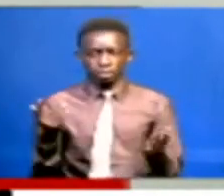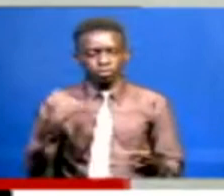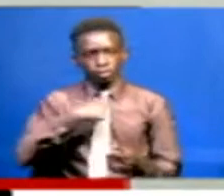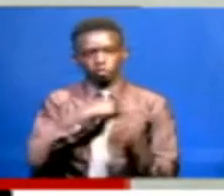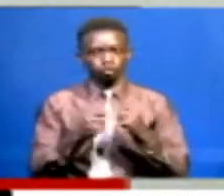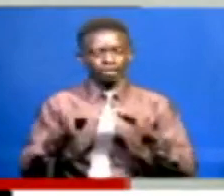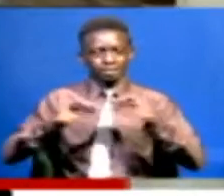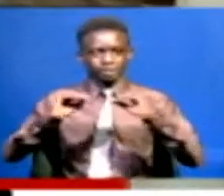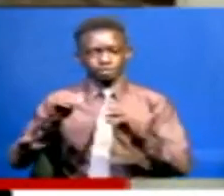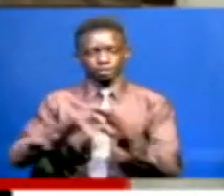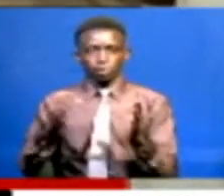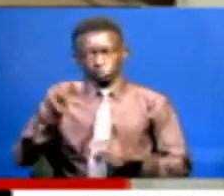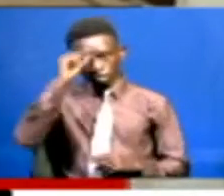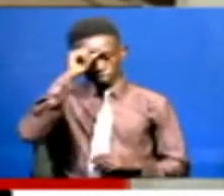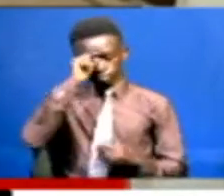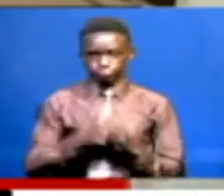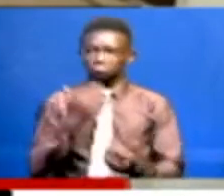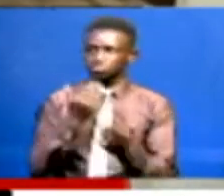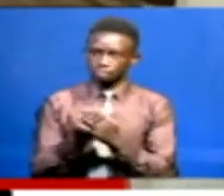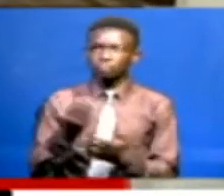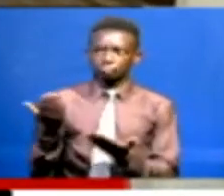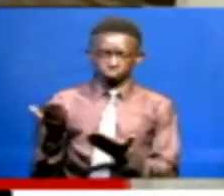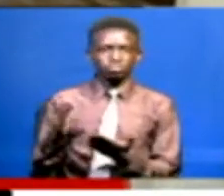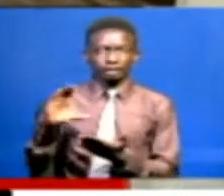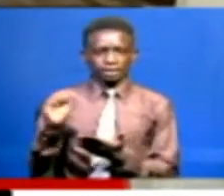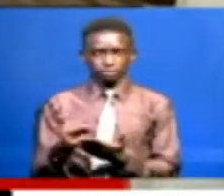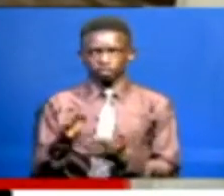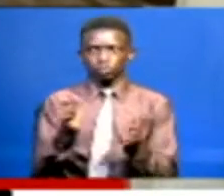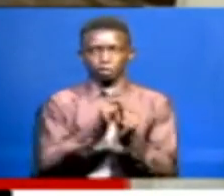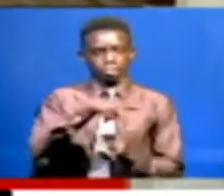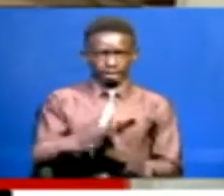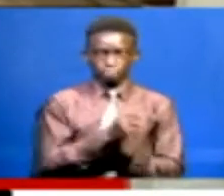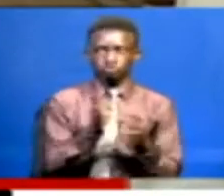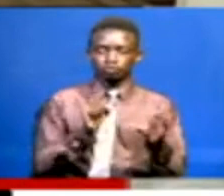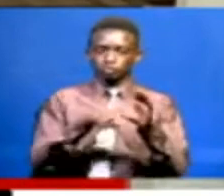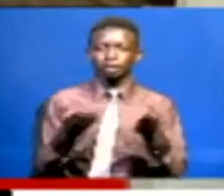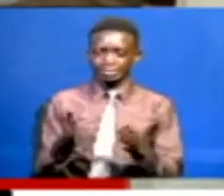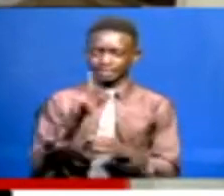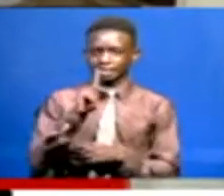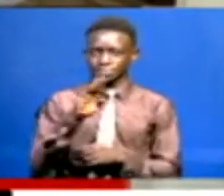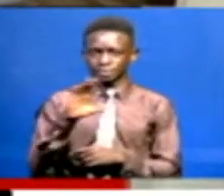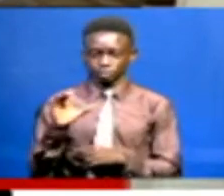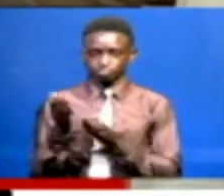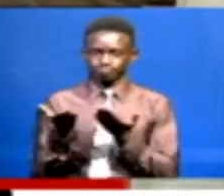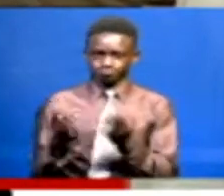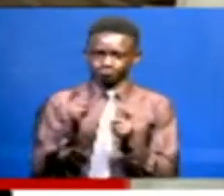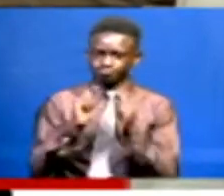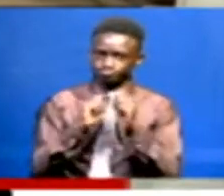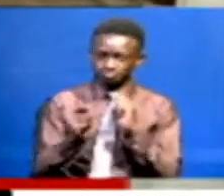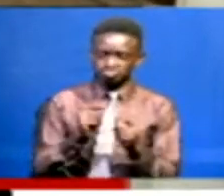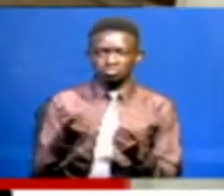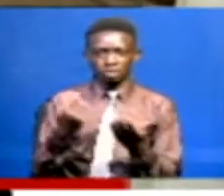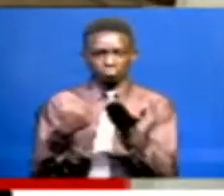Thank you. Thank you very much indeed, Waziri and Bwana Piers, for joining us here on KBC Channel 1, and of course to enumerate some of the measures that you are putting in